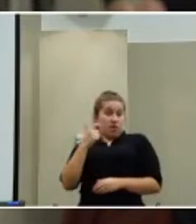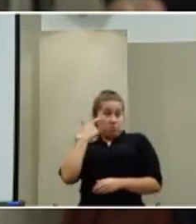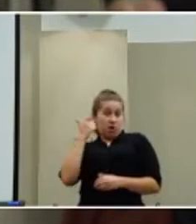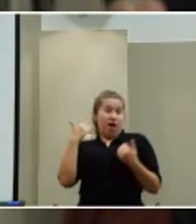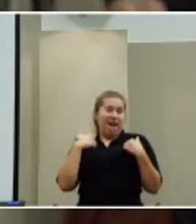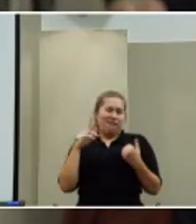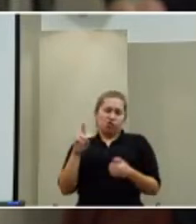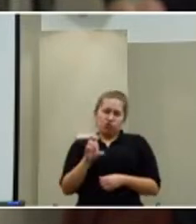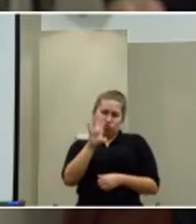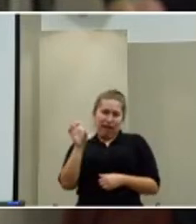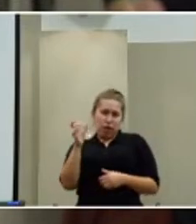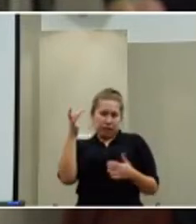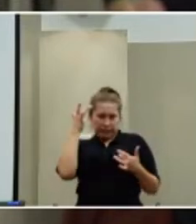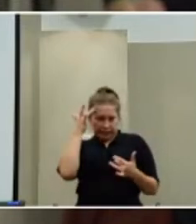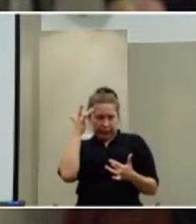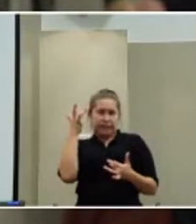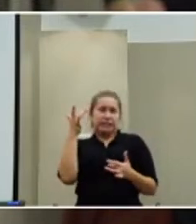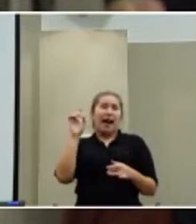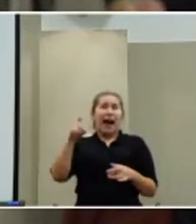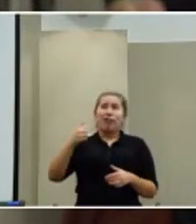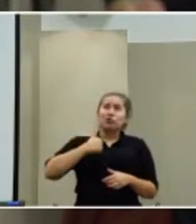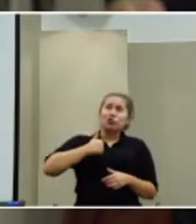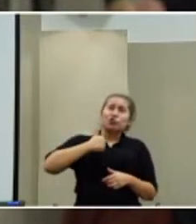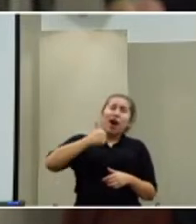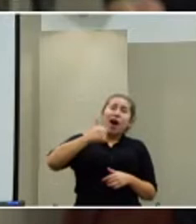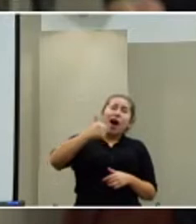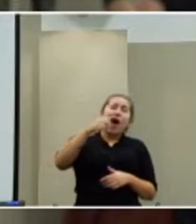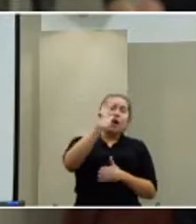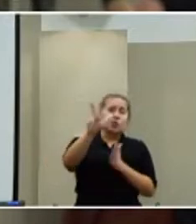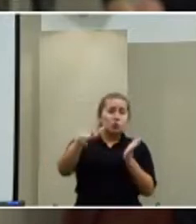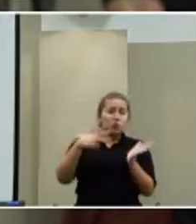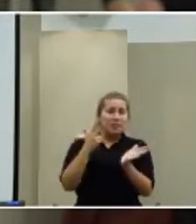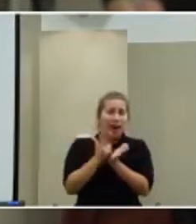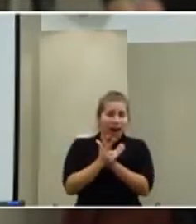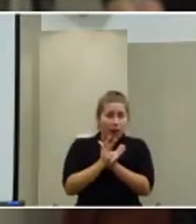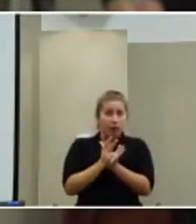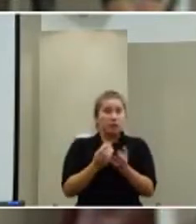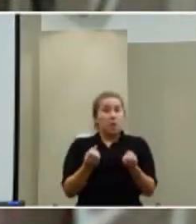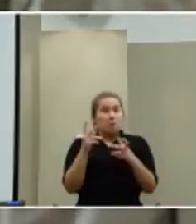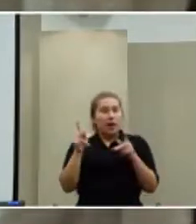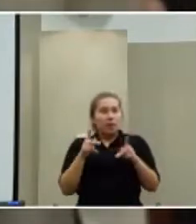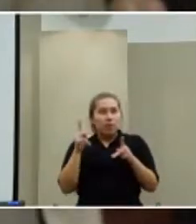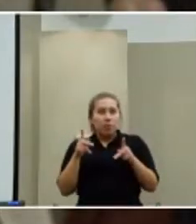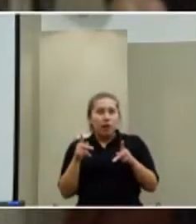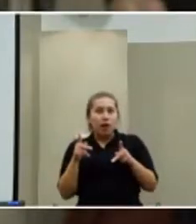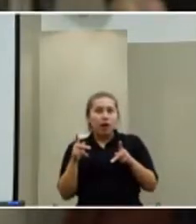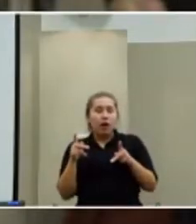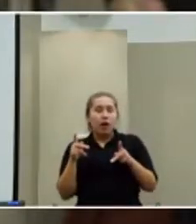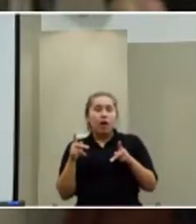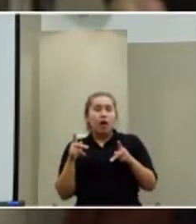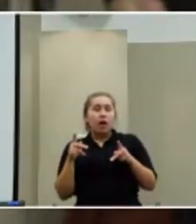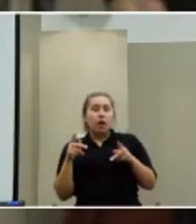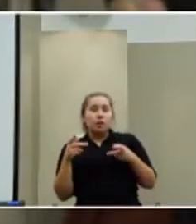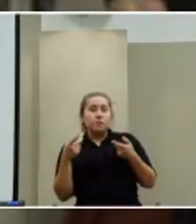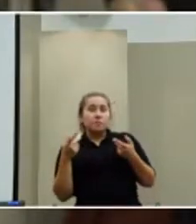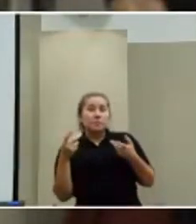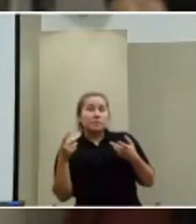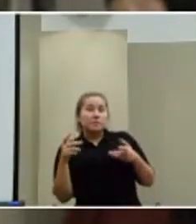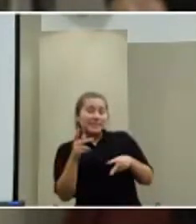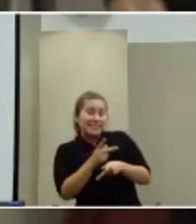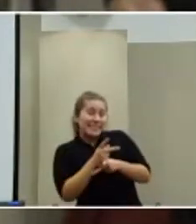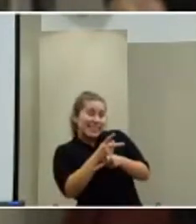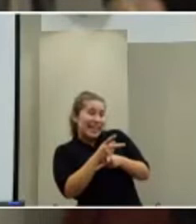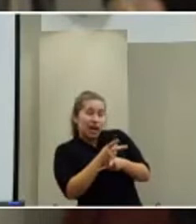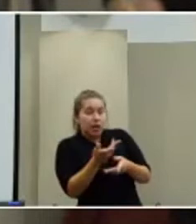a rare disease and I have to travel 3 hours. A lot of people, our primary care is not